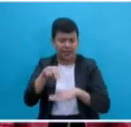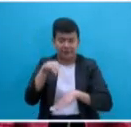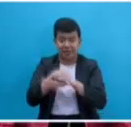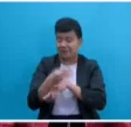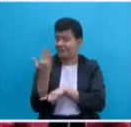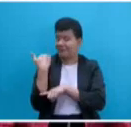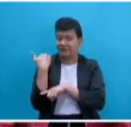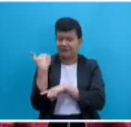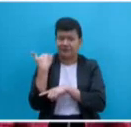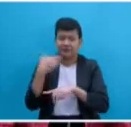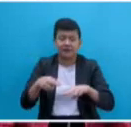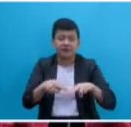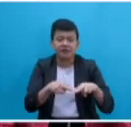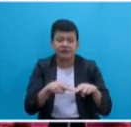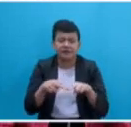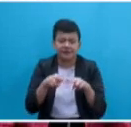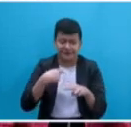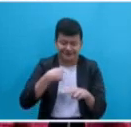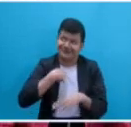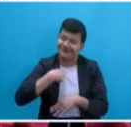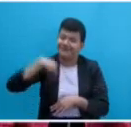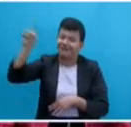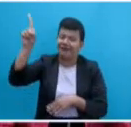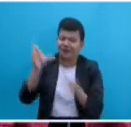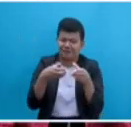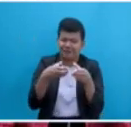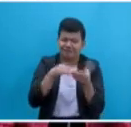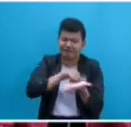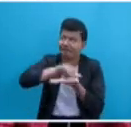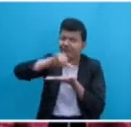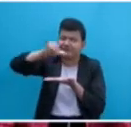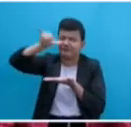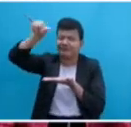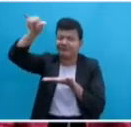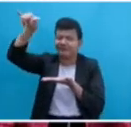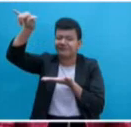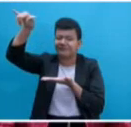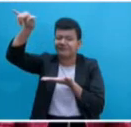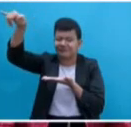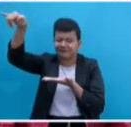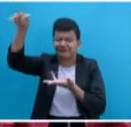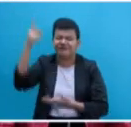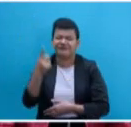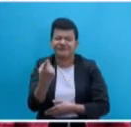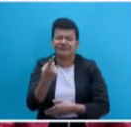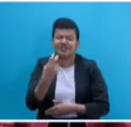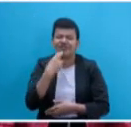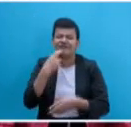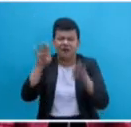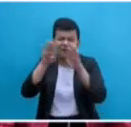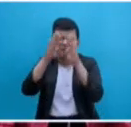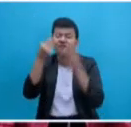Fiji sent a delegation to the Human Rights Council session in Geneva, where the working group on the Universal Periodic